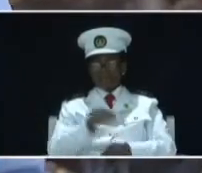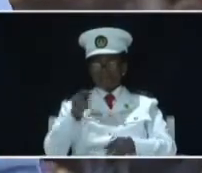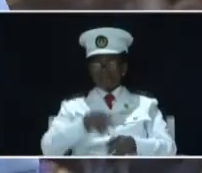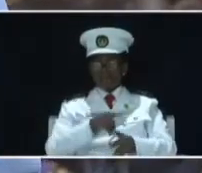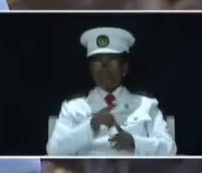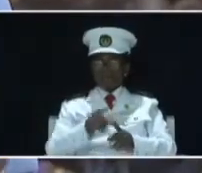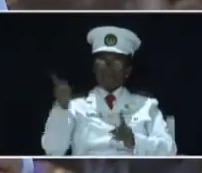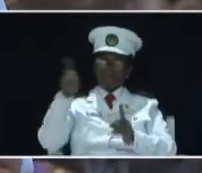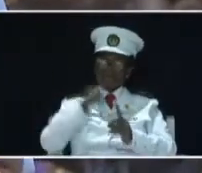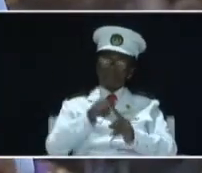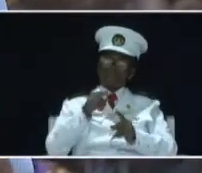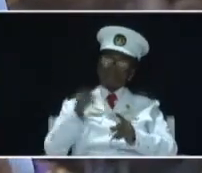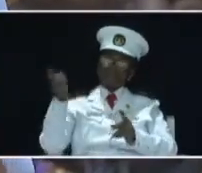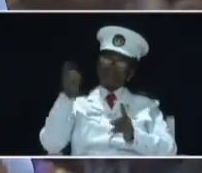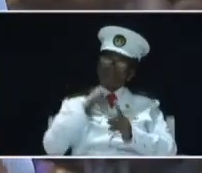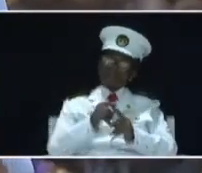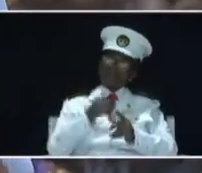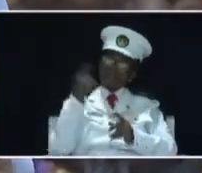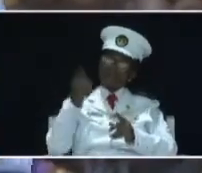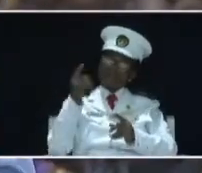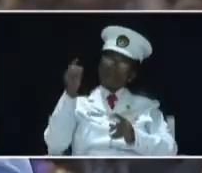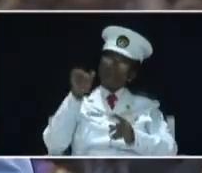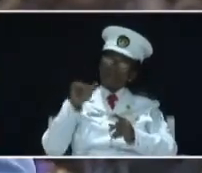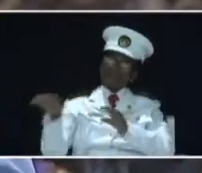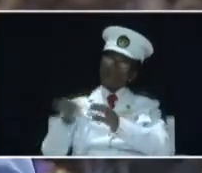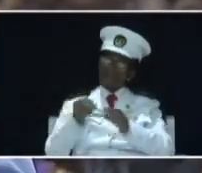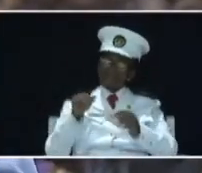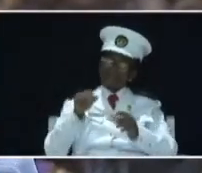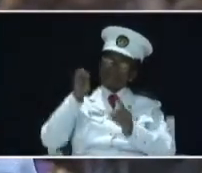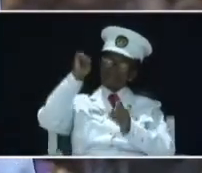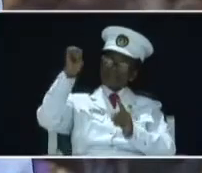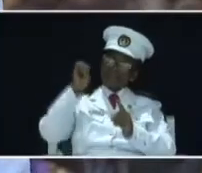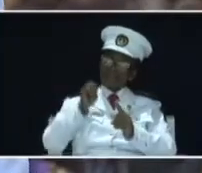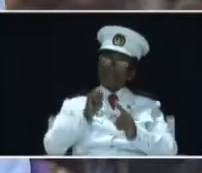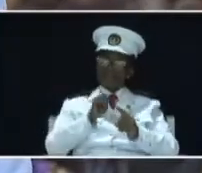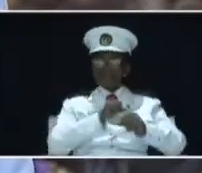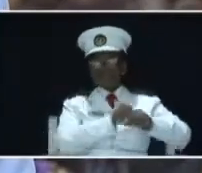Not only does he protect, he defends.